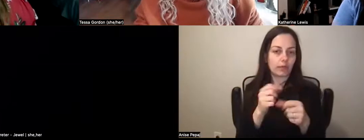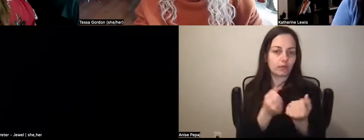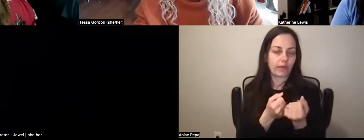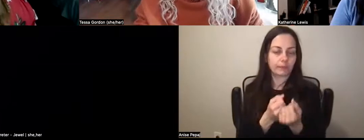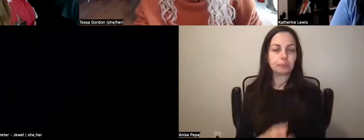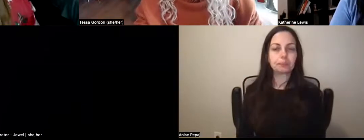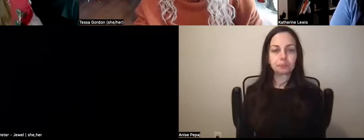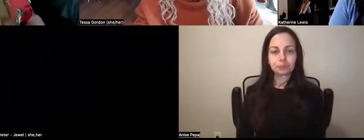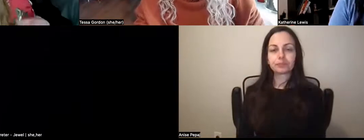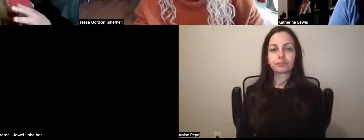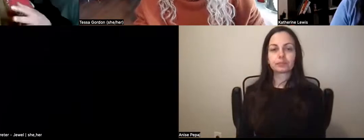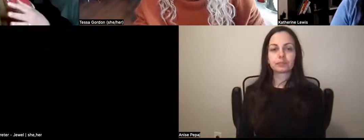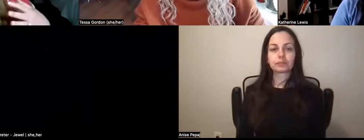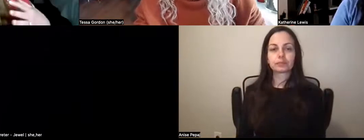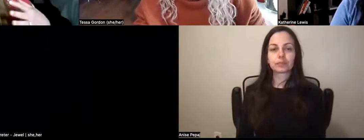So